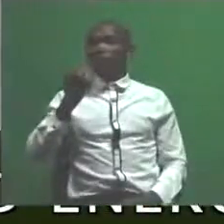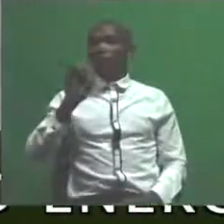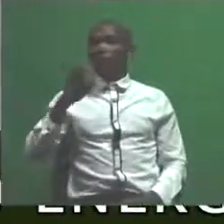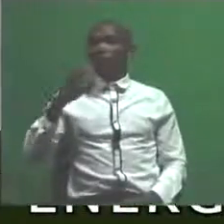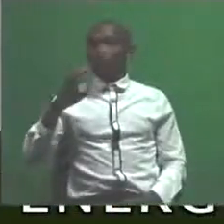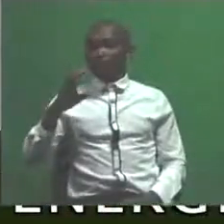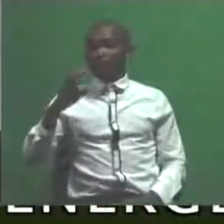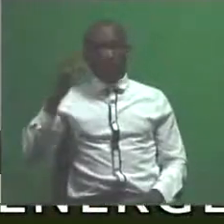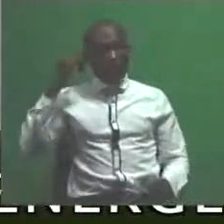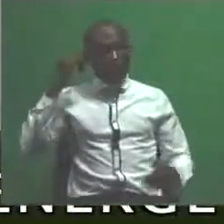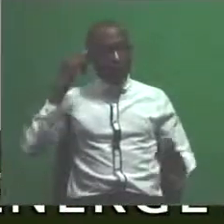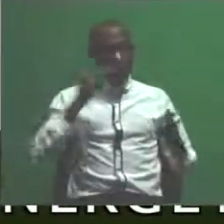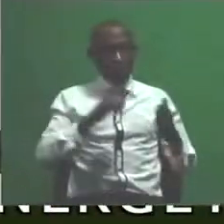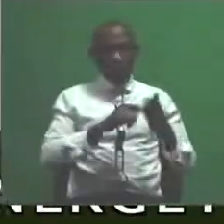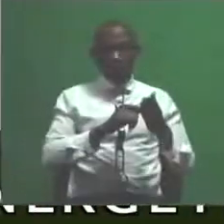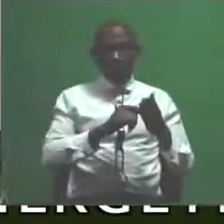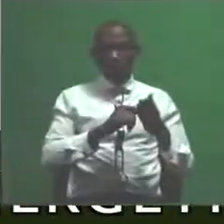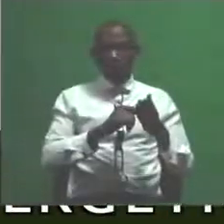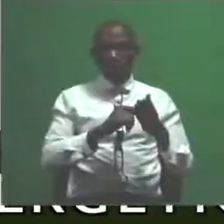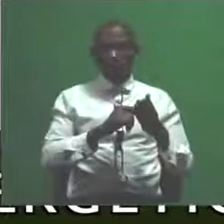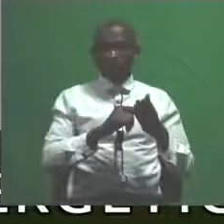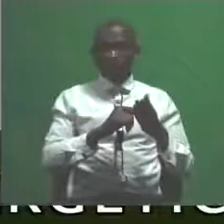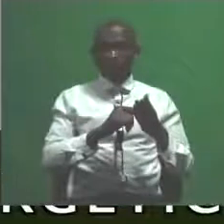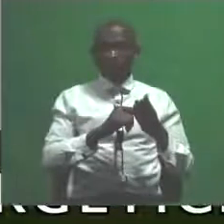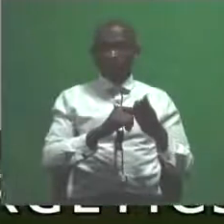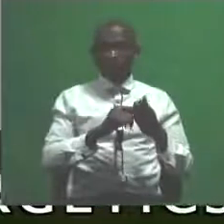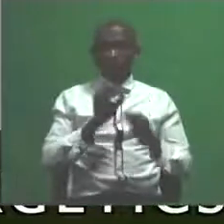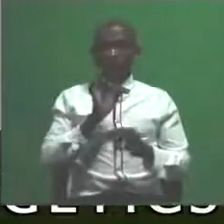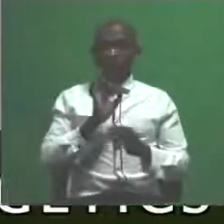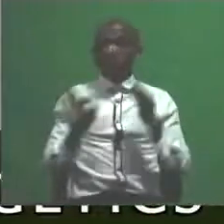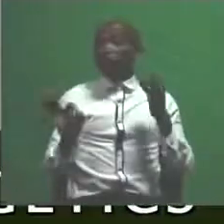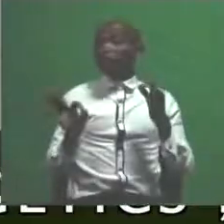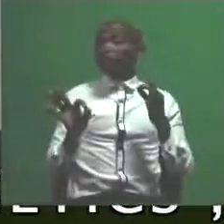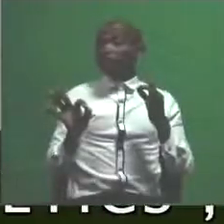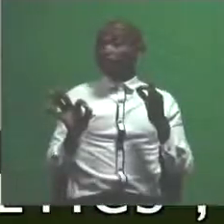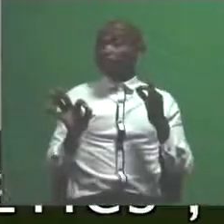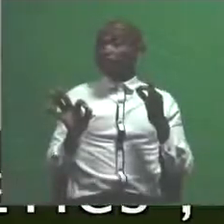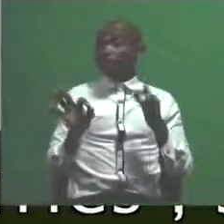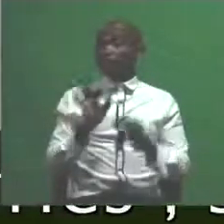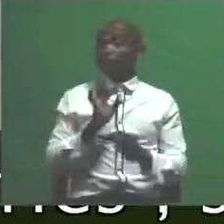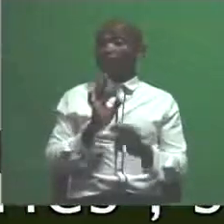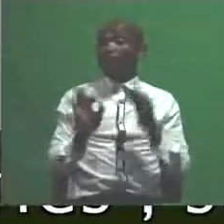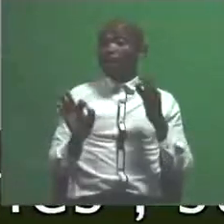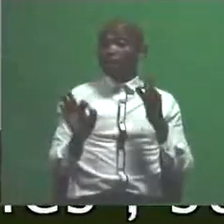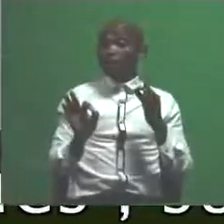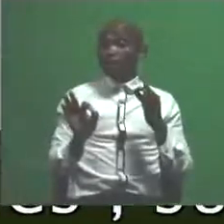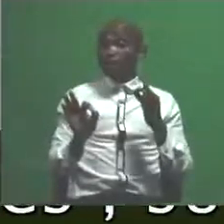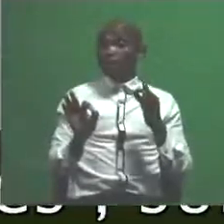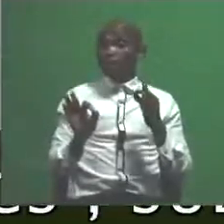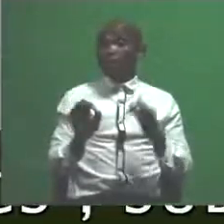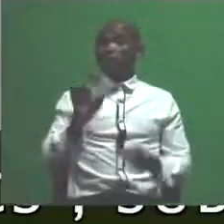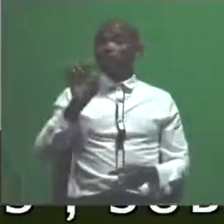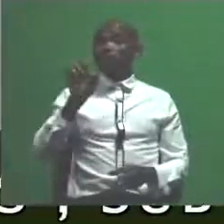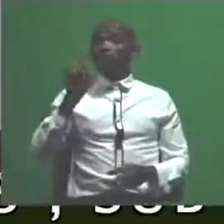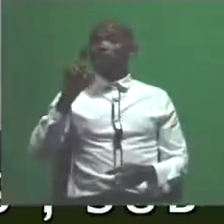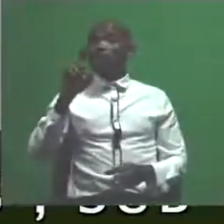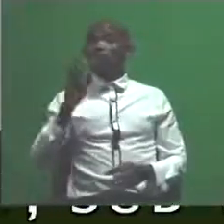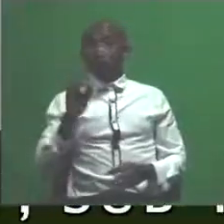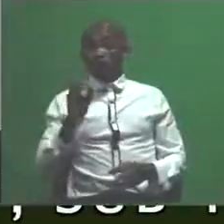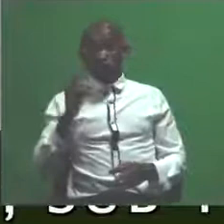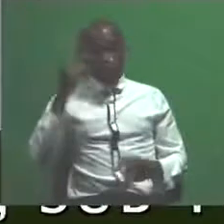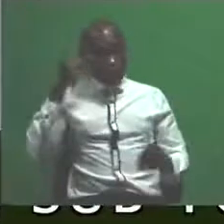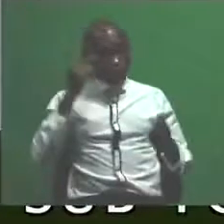means heat. Therefore, endo absorb, exo